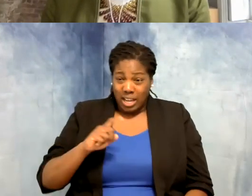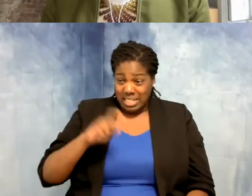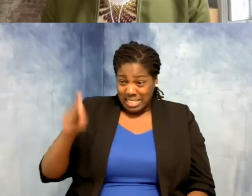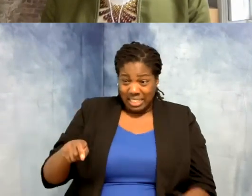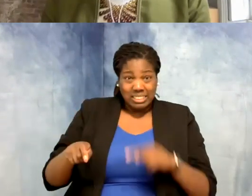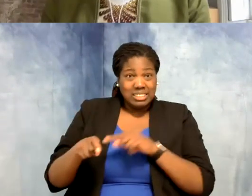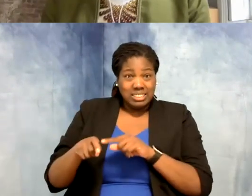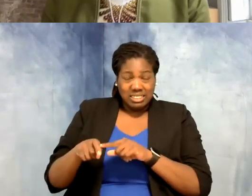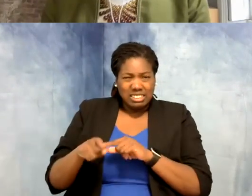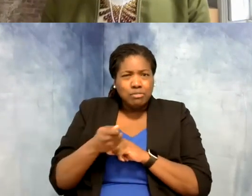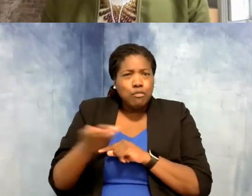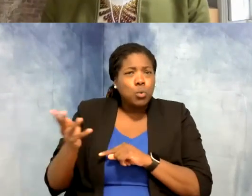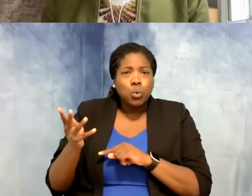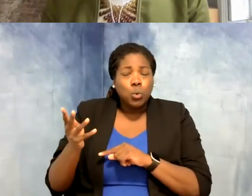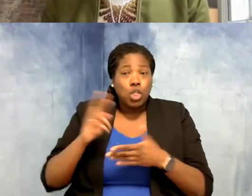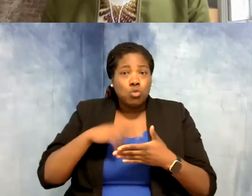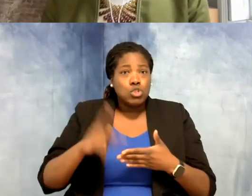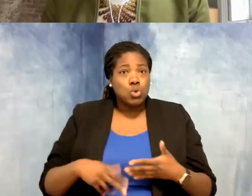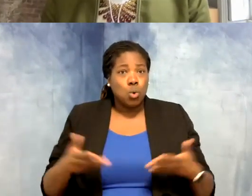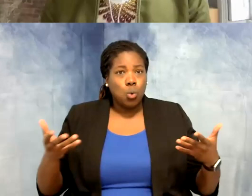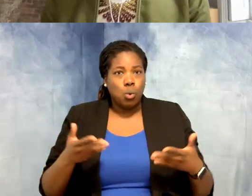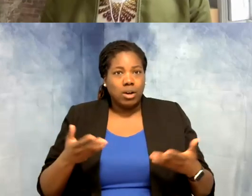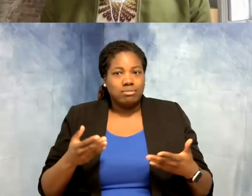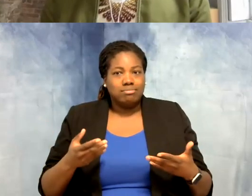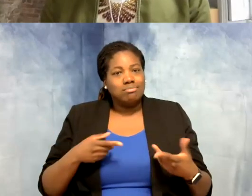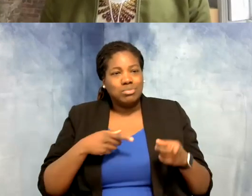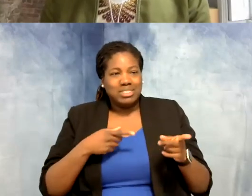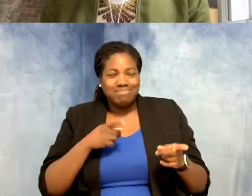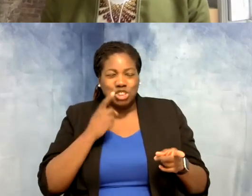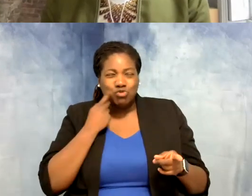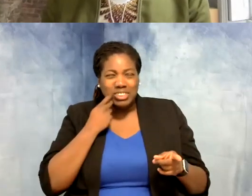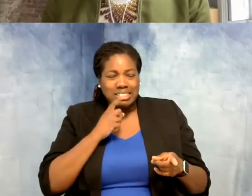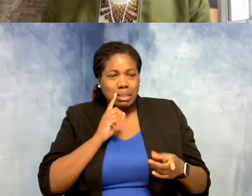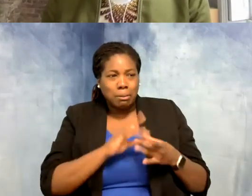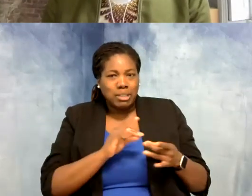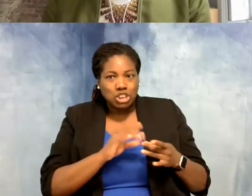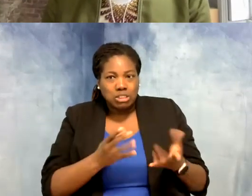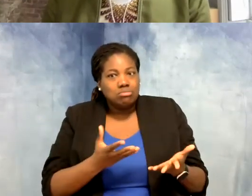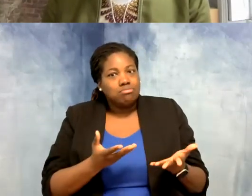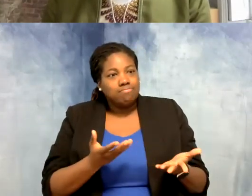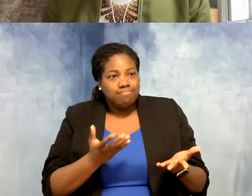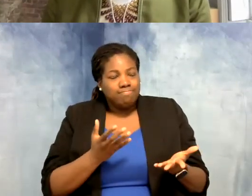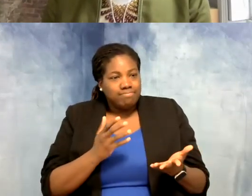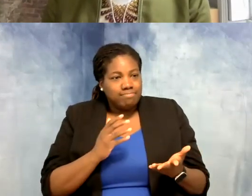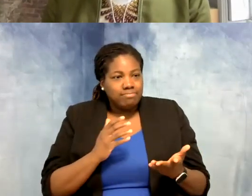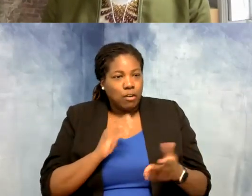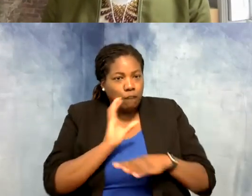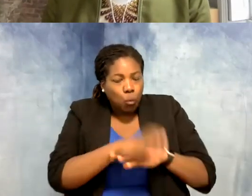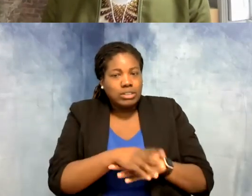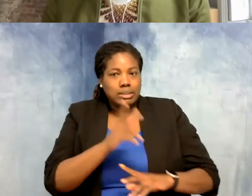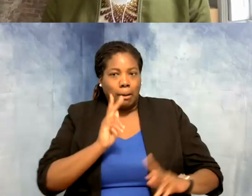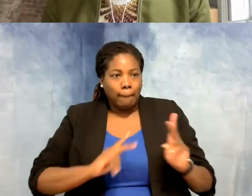Texas. And the result ends up being exactly what Bridget mentioned, which is a coercive force of